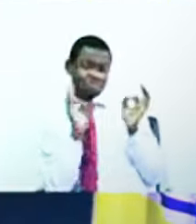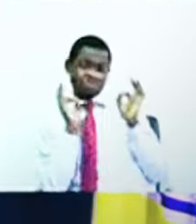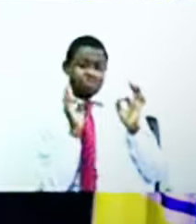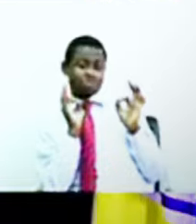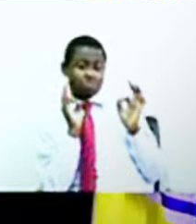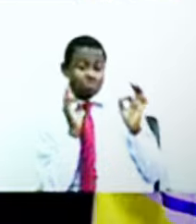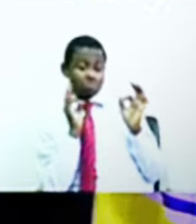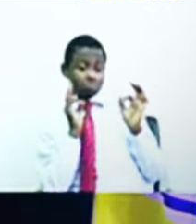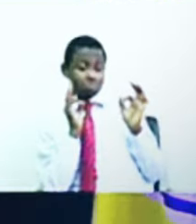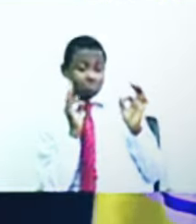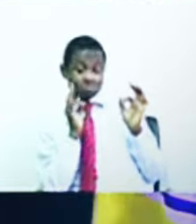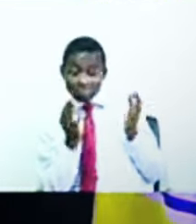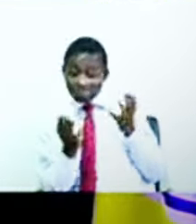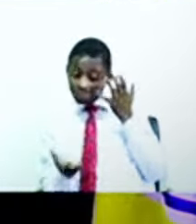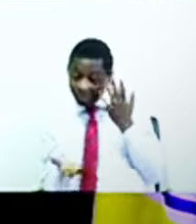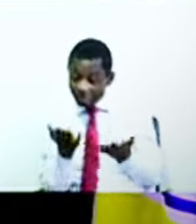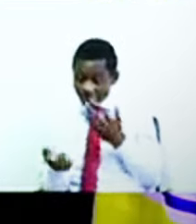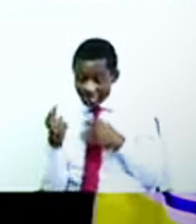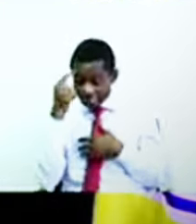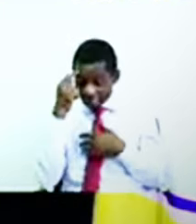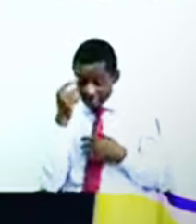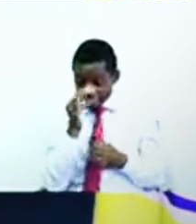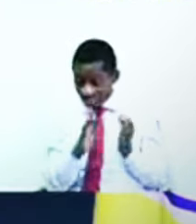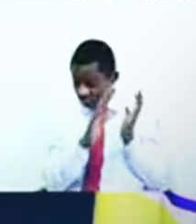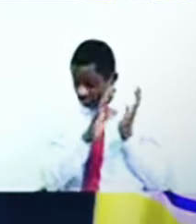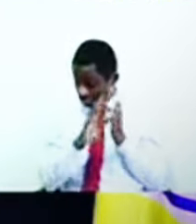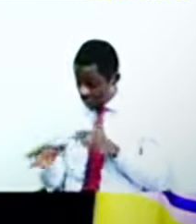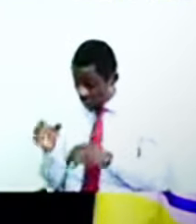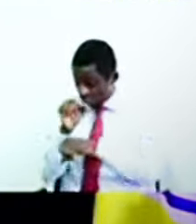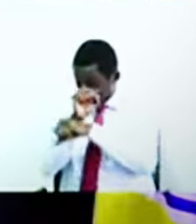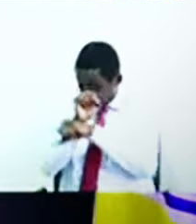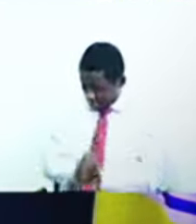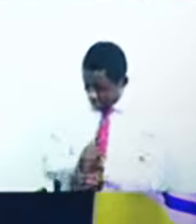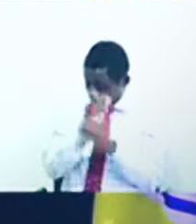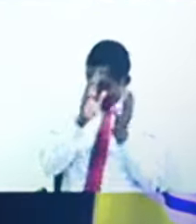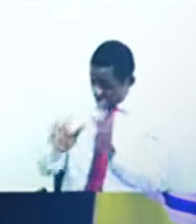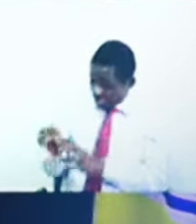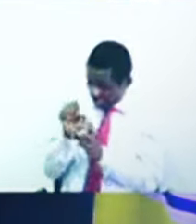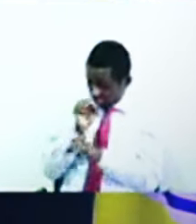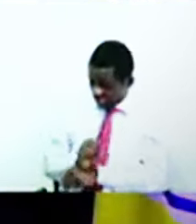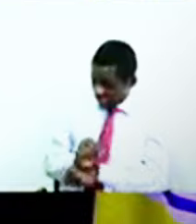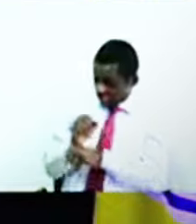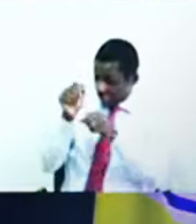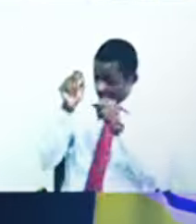That if he leaves this plantation and he leaves this slave